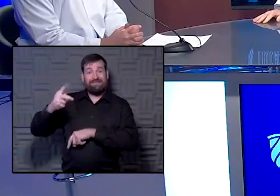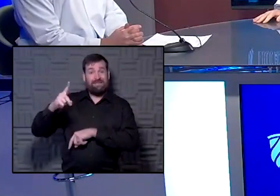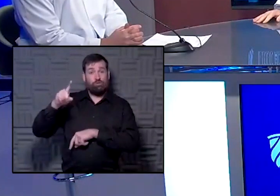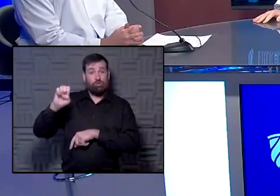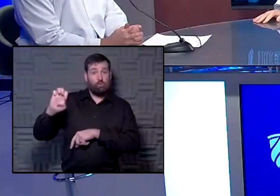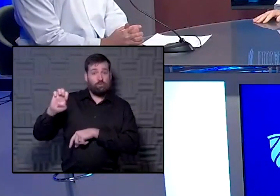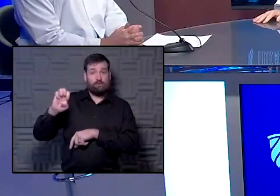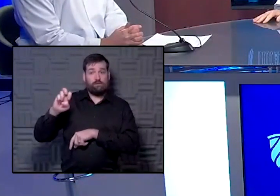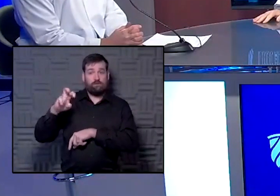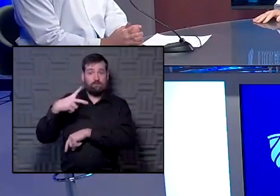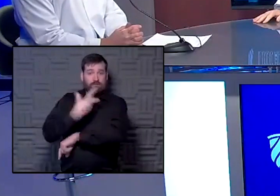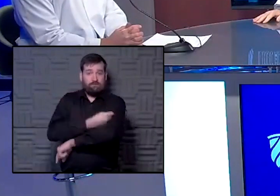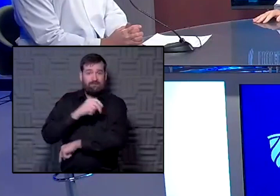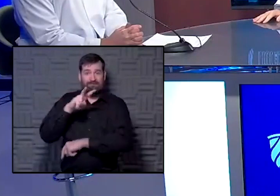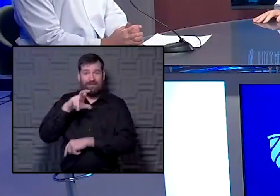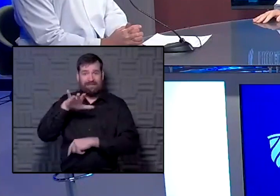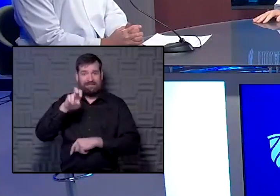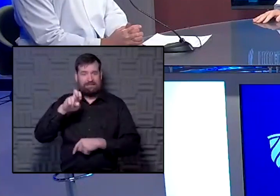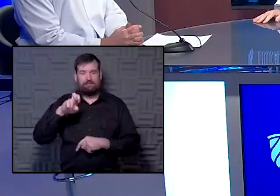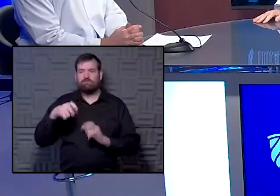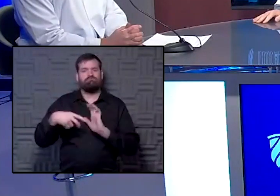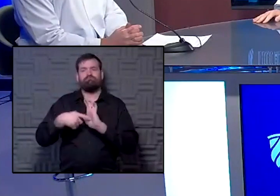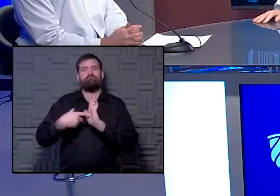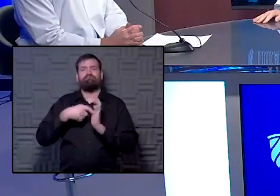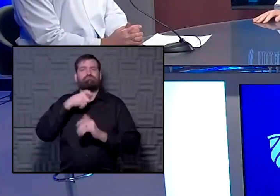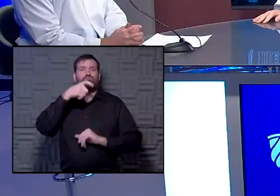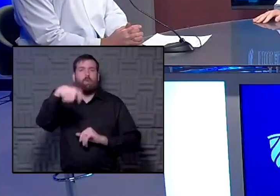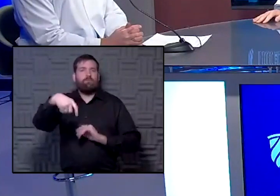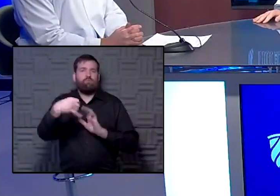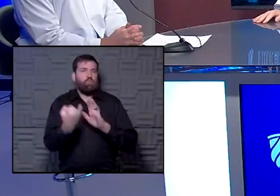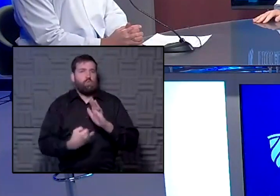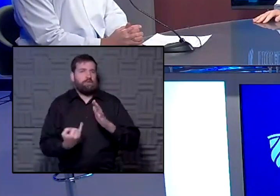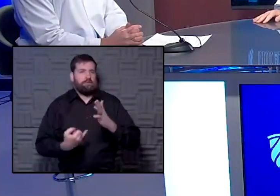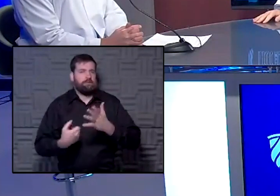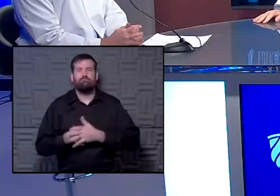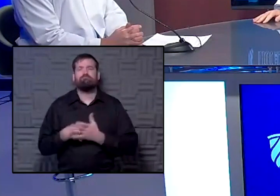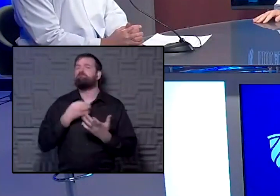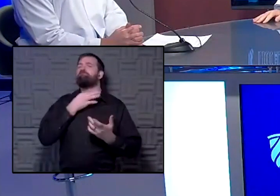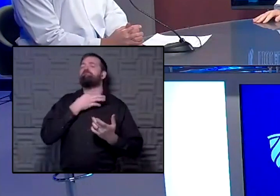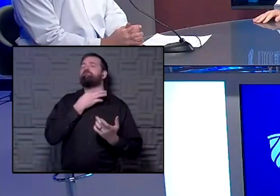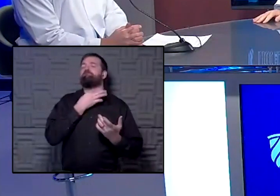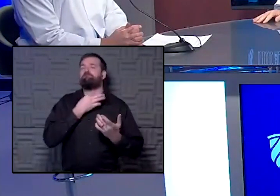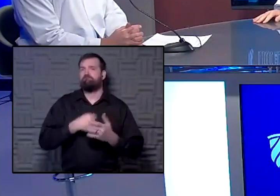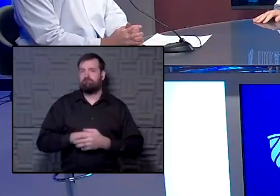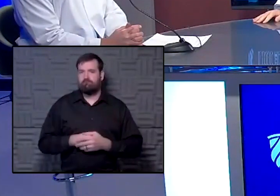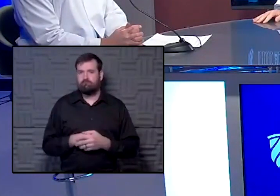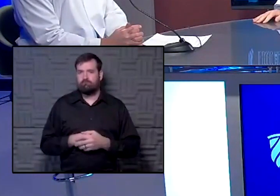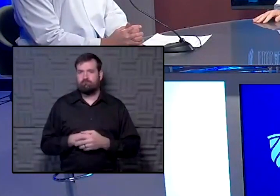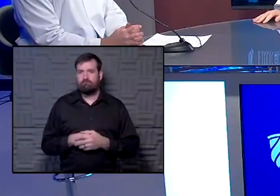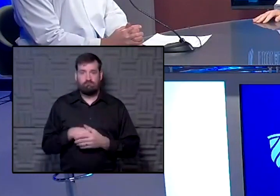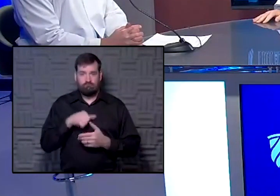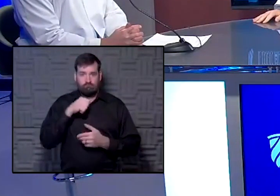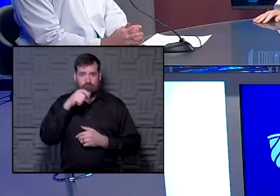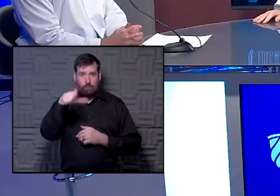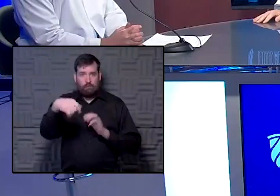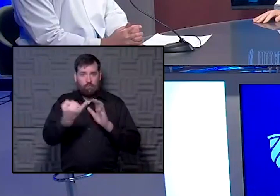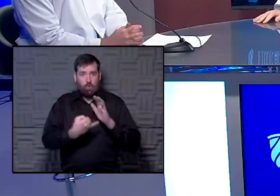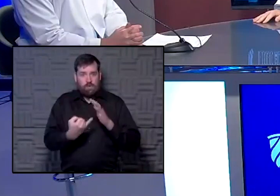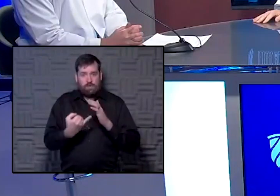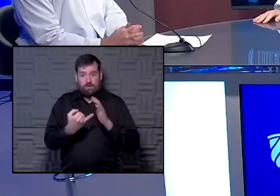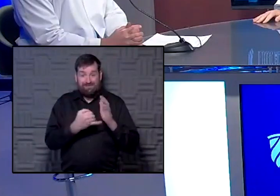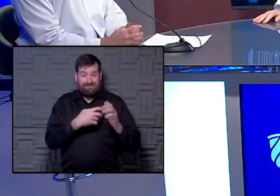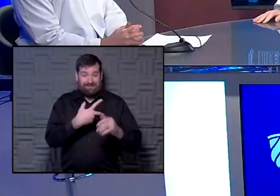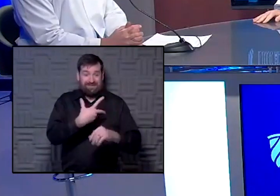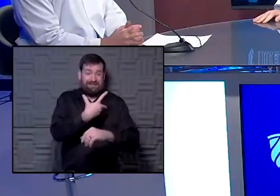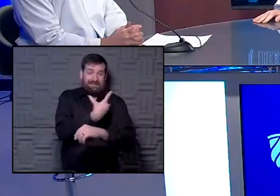vaccine don't need to quarantine, what was interesting, and I'm just curious about this, was built in there, was that they don't need to quarantine within 3 months of having